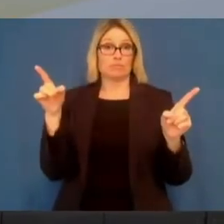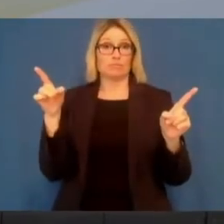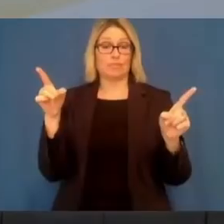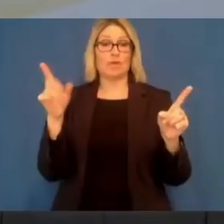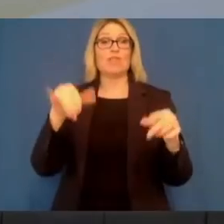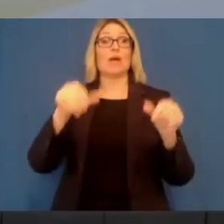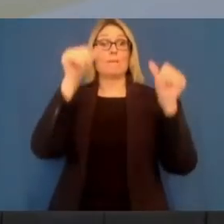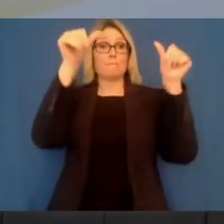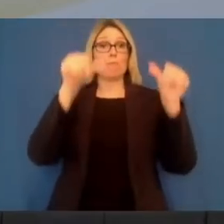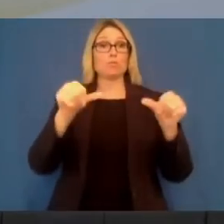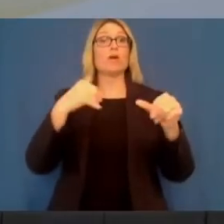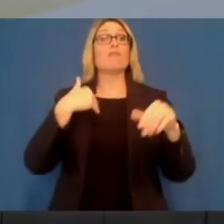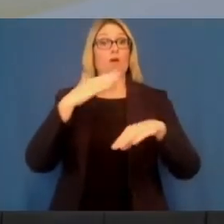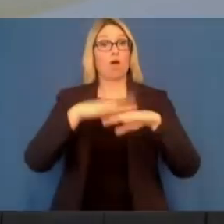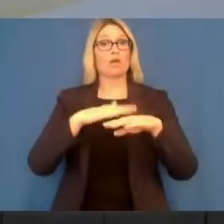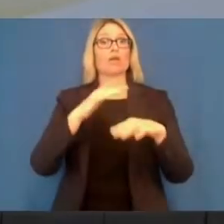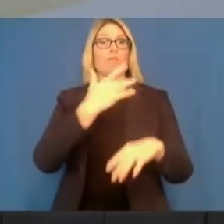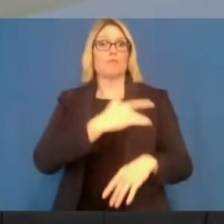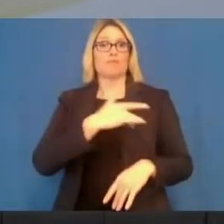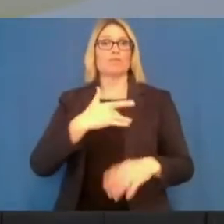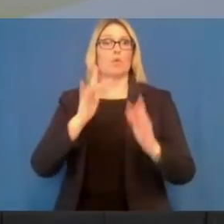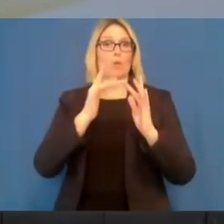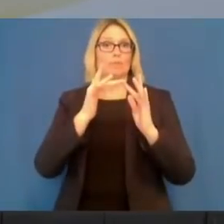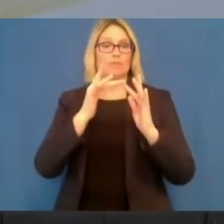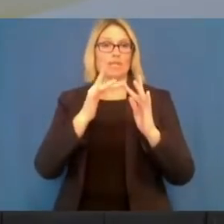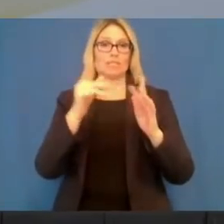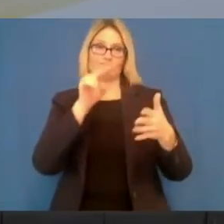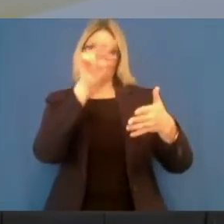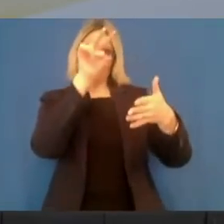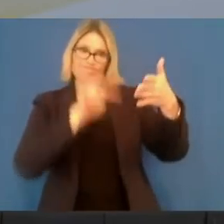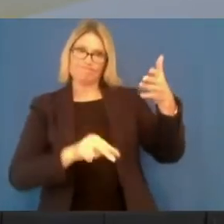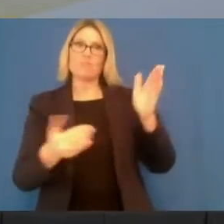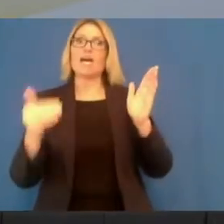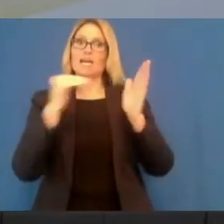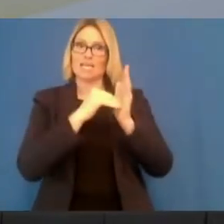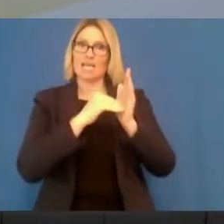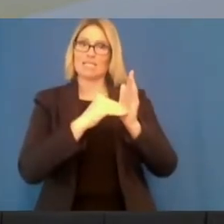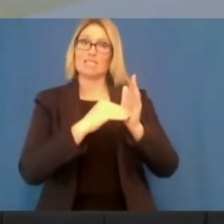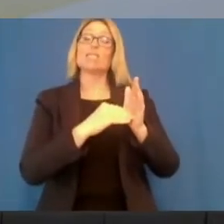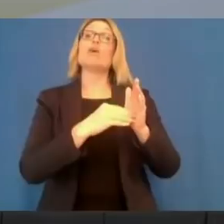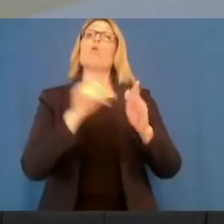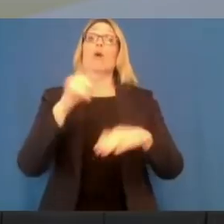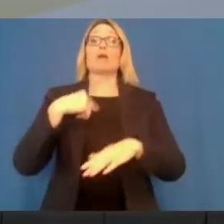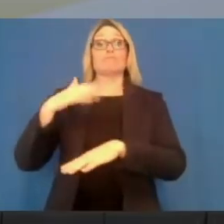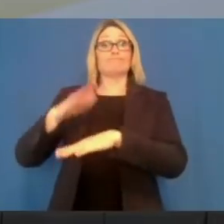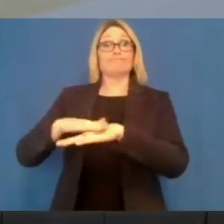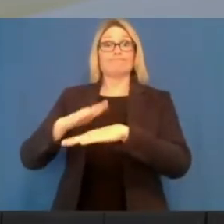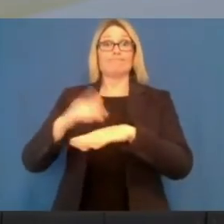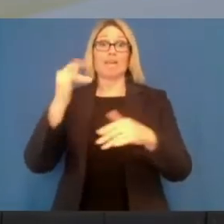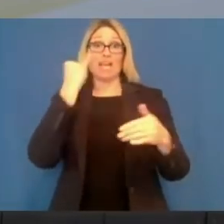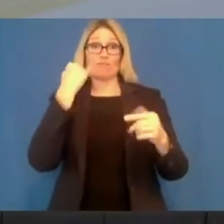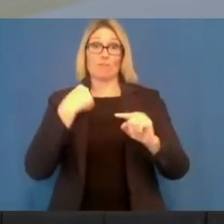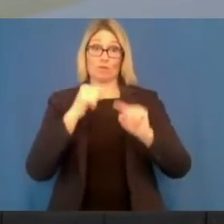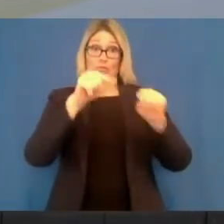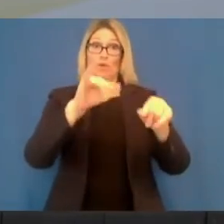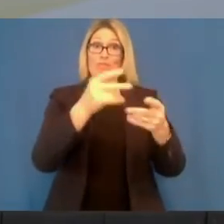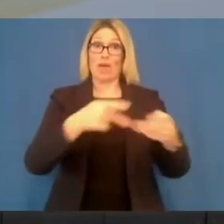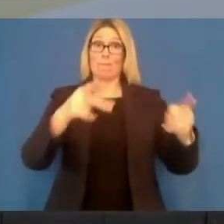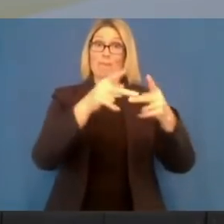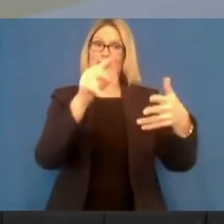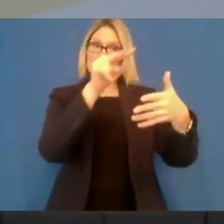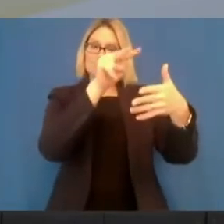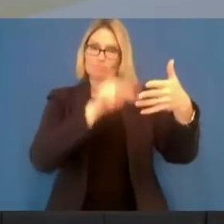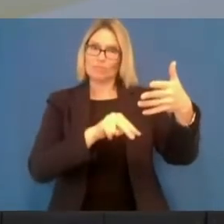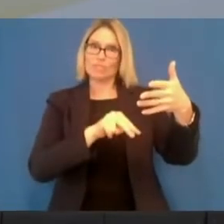on the provincial website for many other locations, so please check the notifications, and if you are at any of these locations at the specified dates